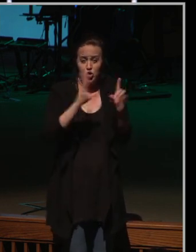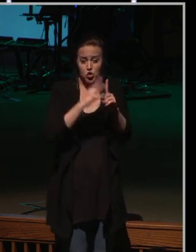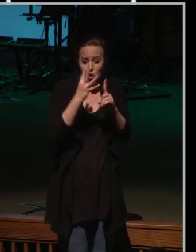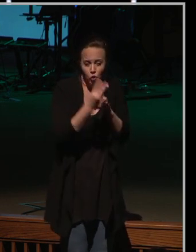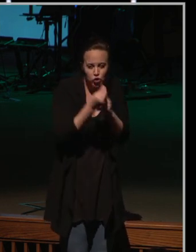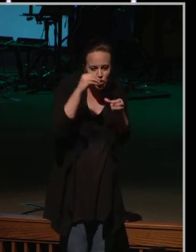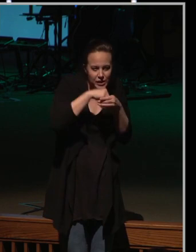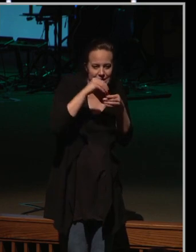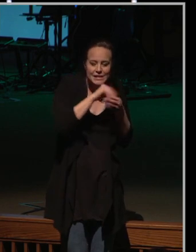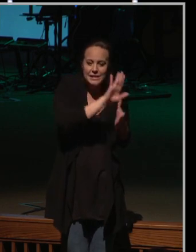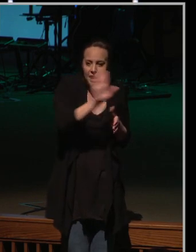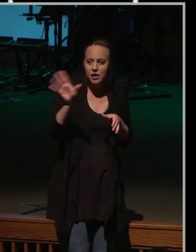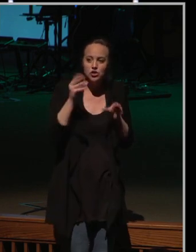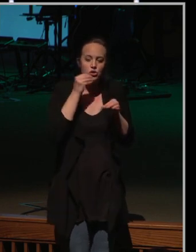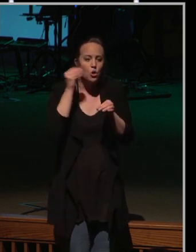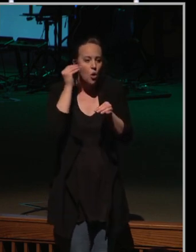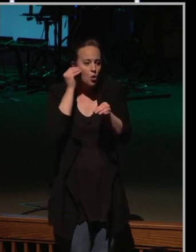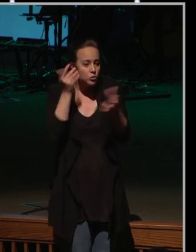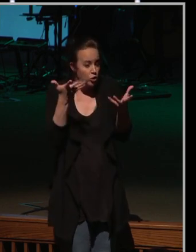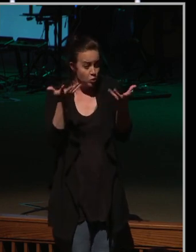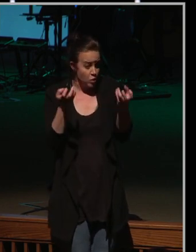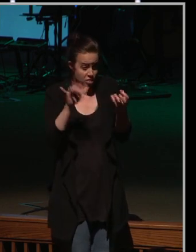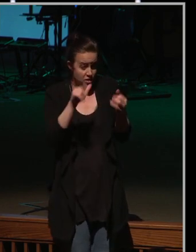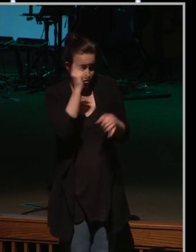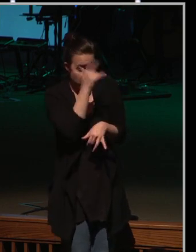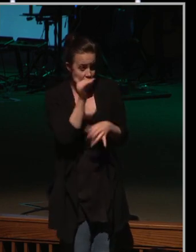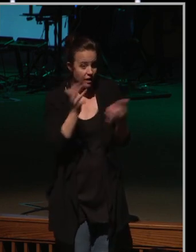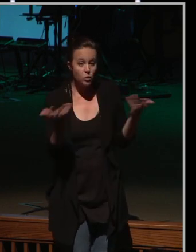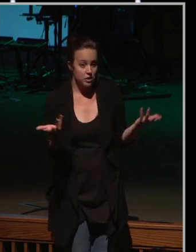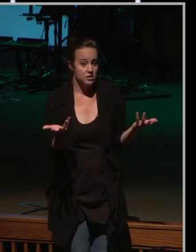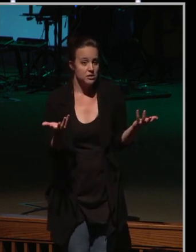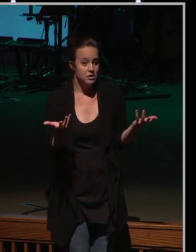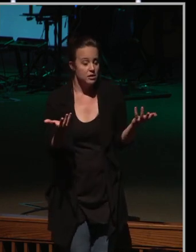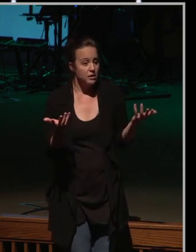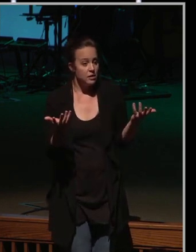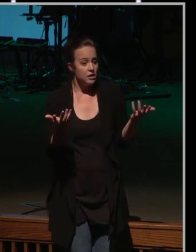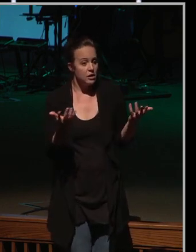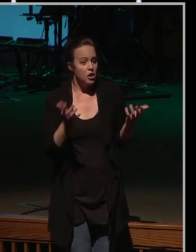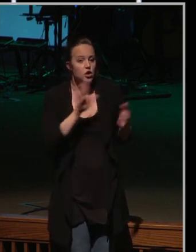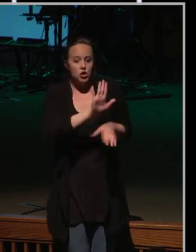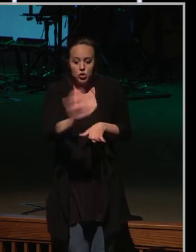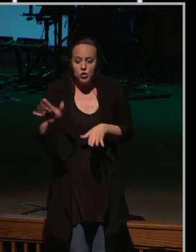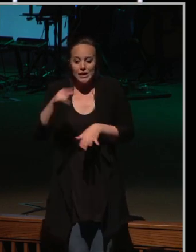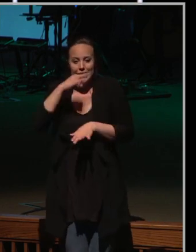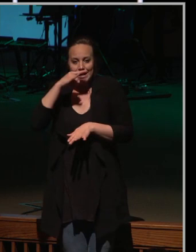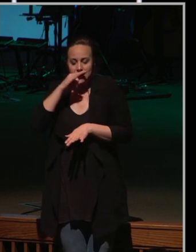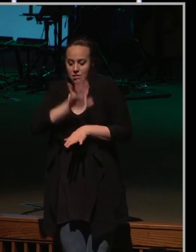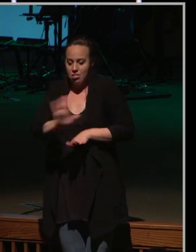your home? What do you want your family, what do you want your kids to be known for?